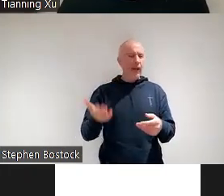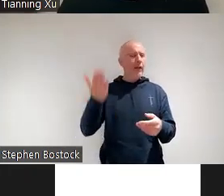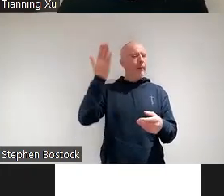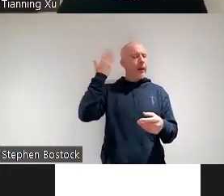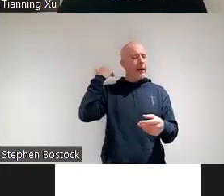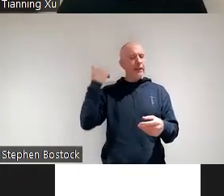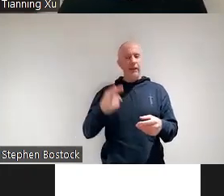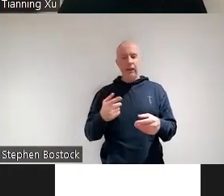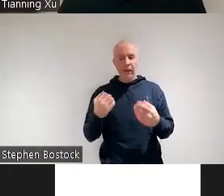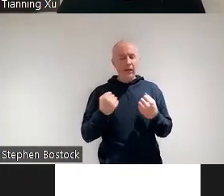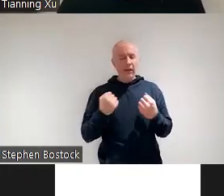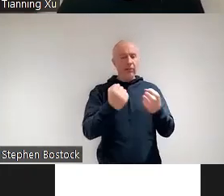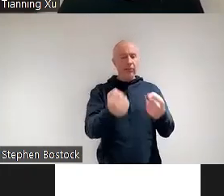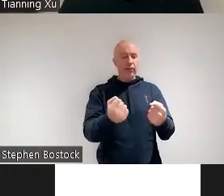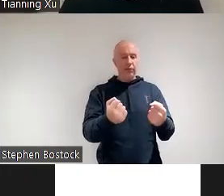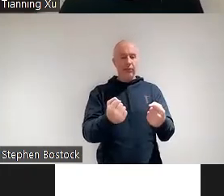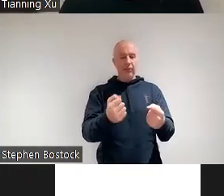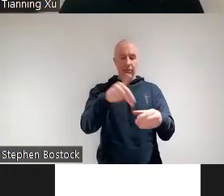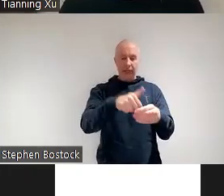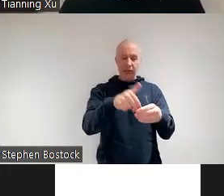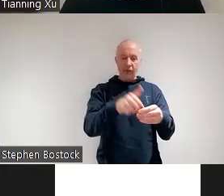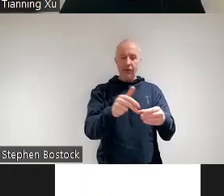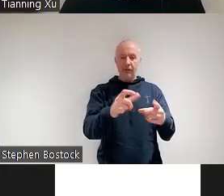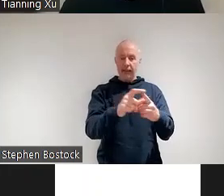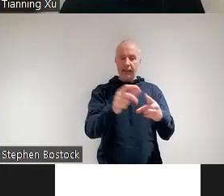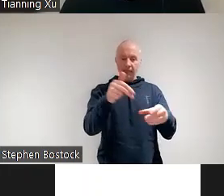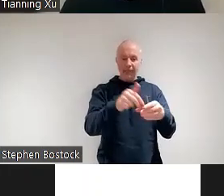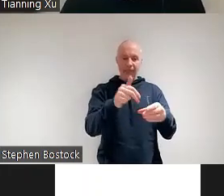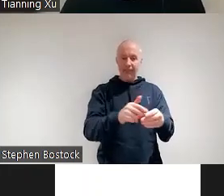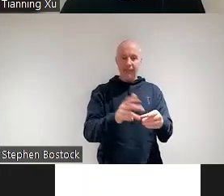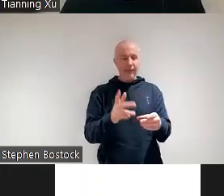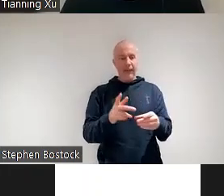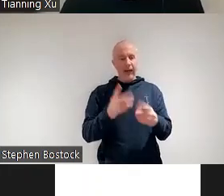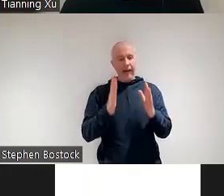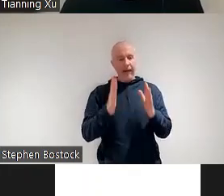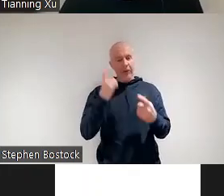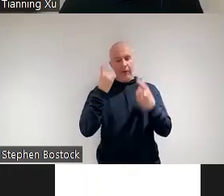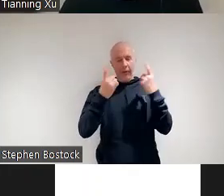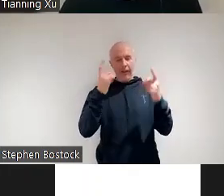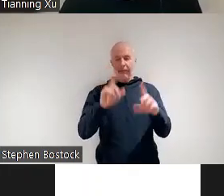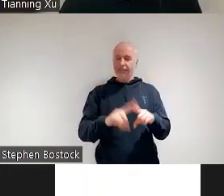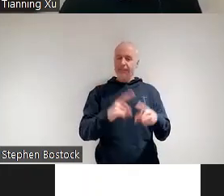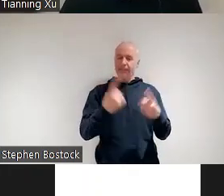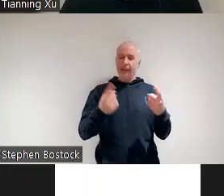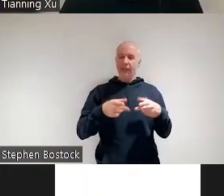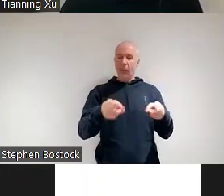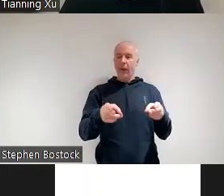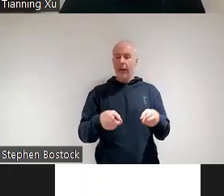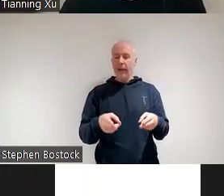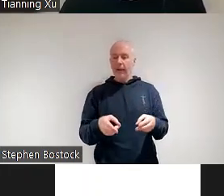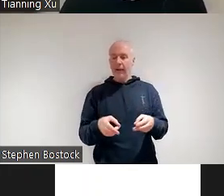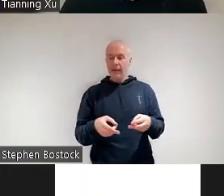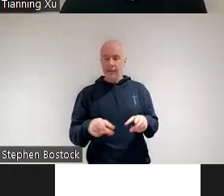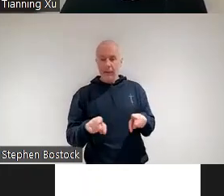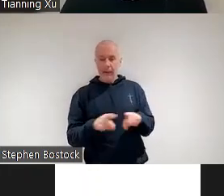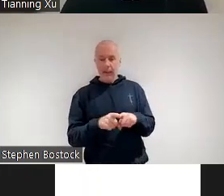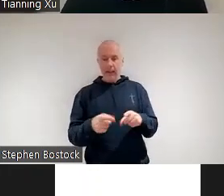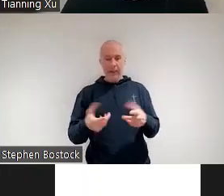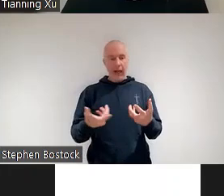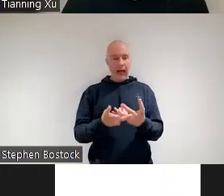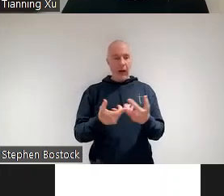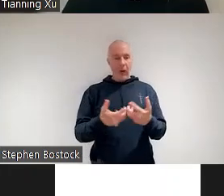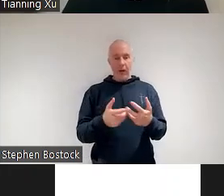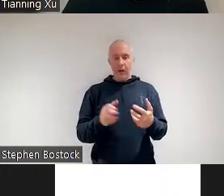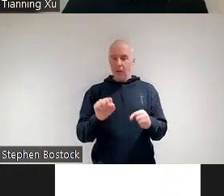past stopped working anymore. For EV, the way how we do it is completely different. It's like how you top up your the battery of your